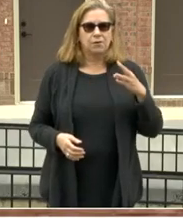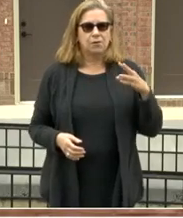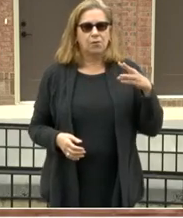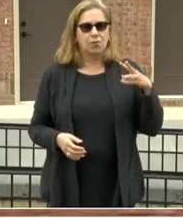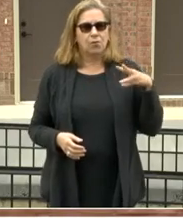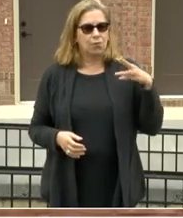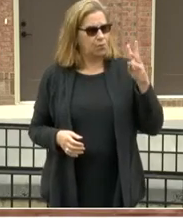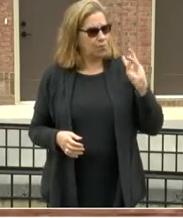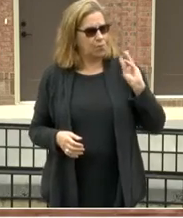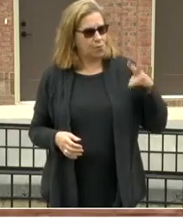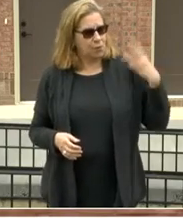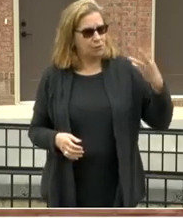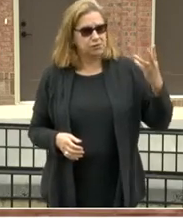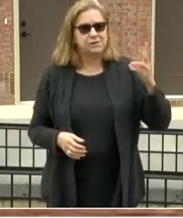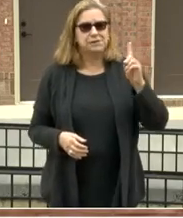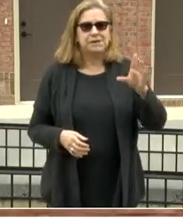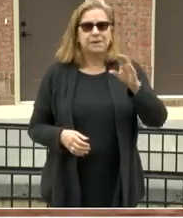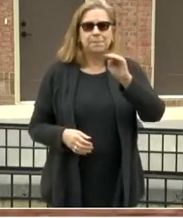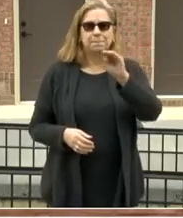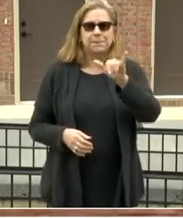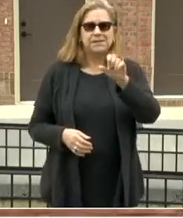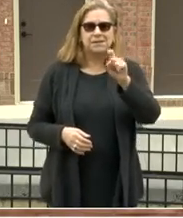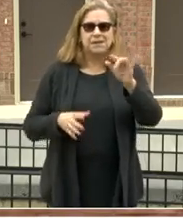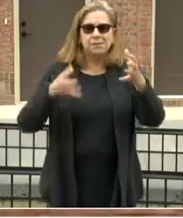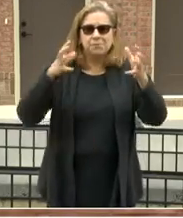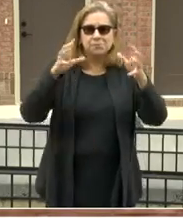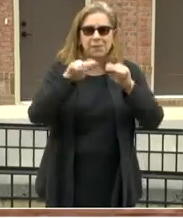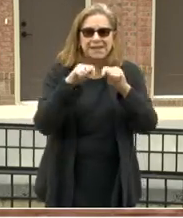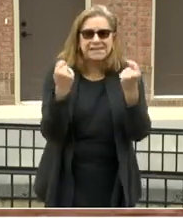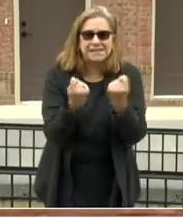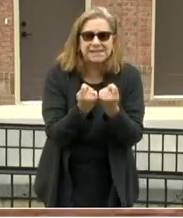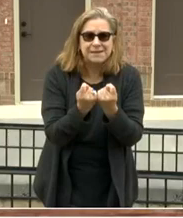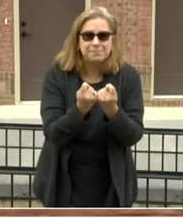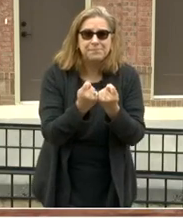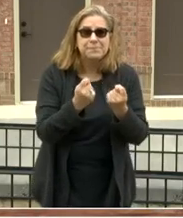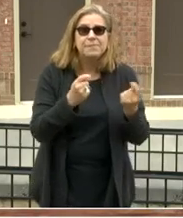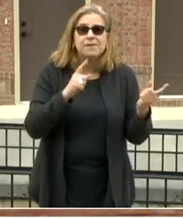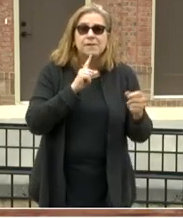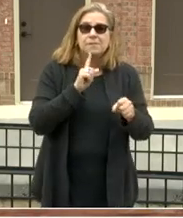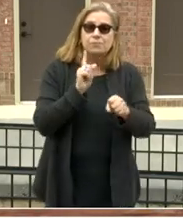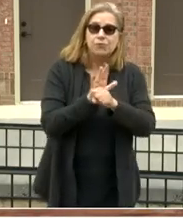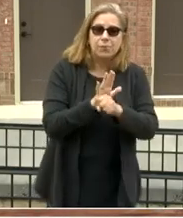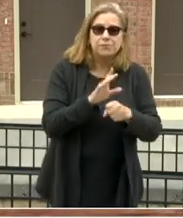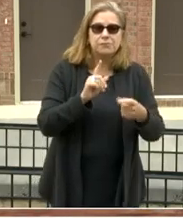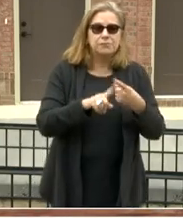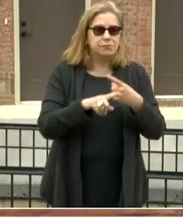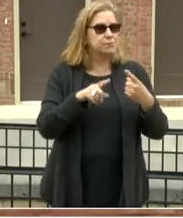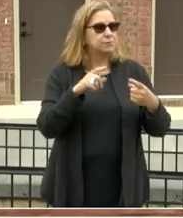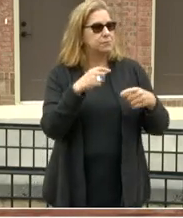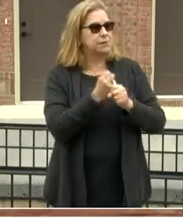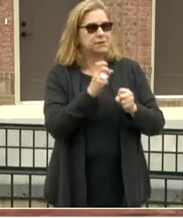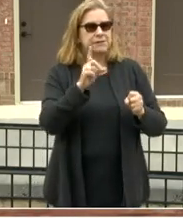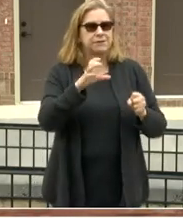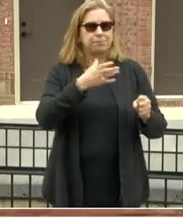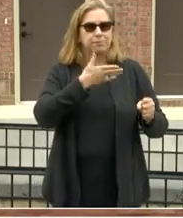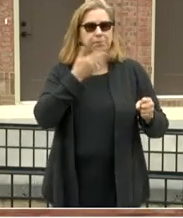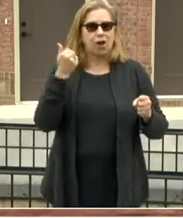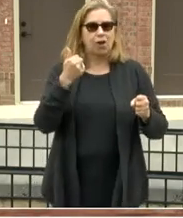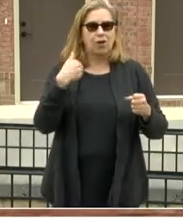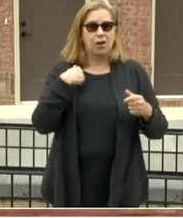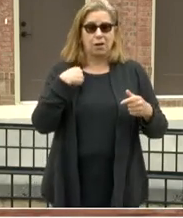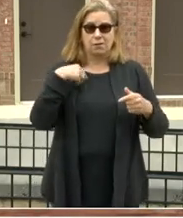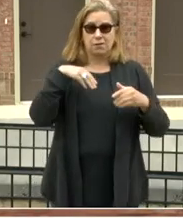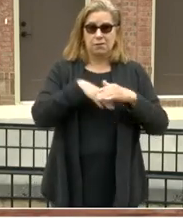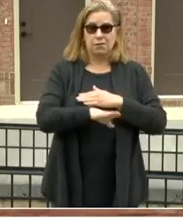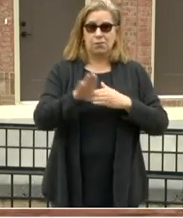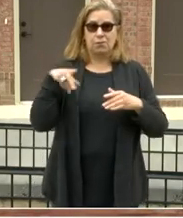you that the district would be the first in on this campus. When I was elected in 2015, there was literally nothing